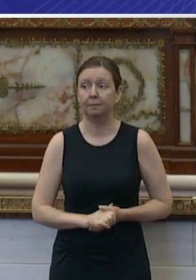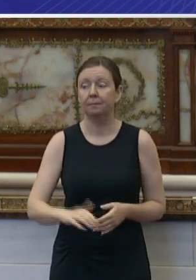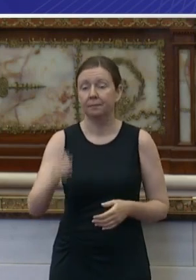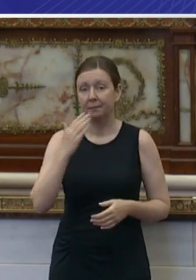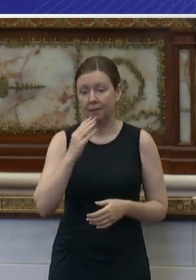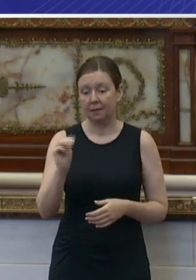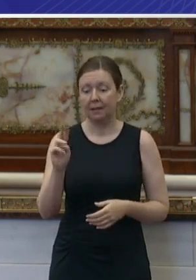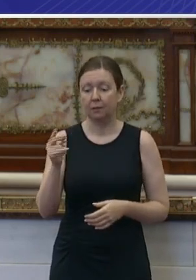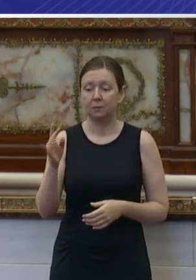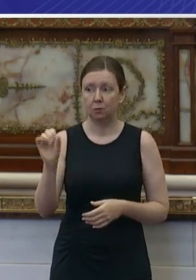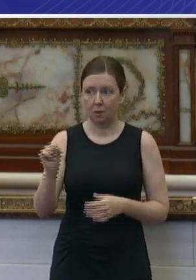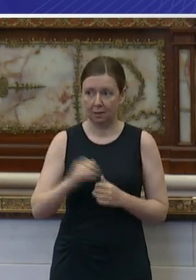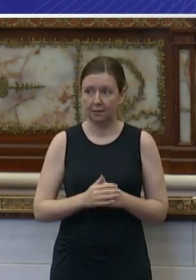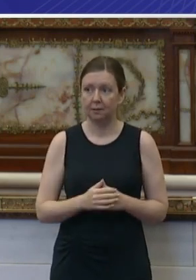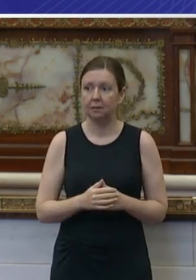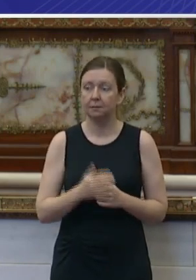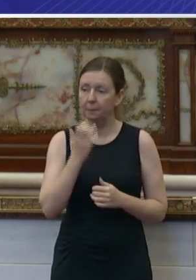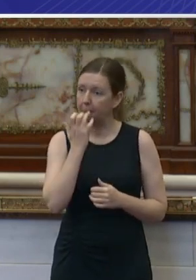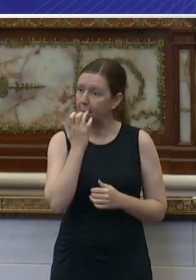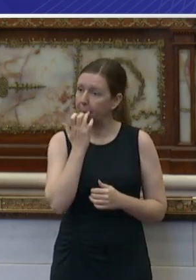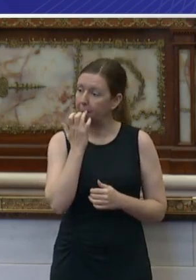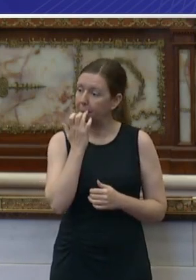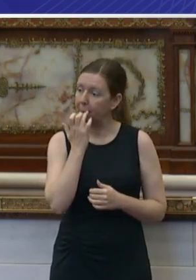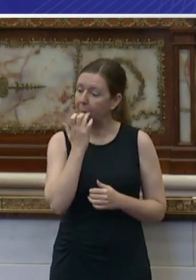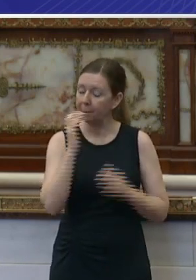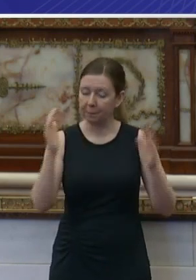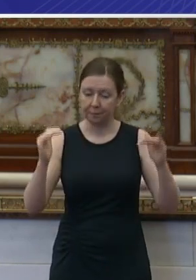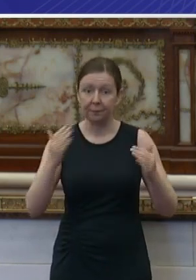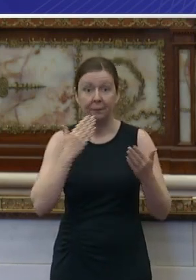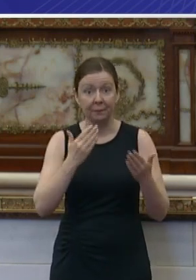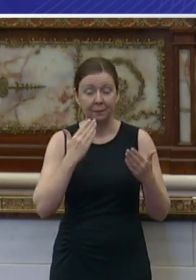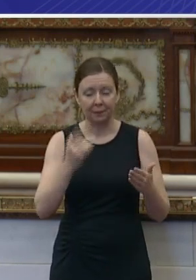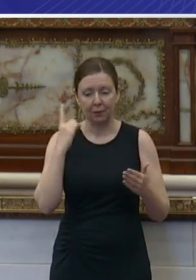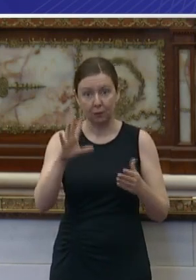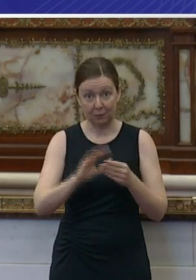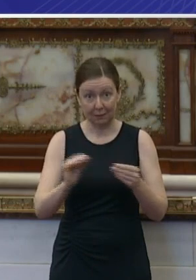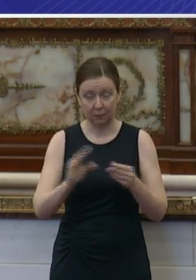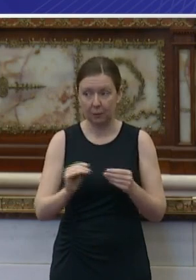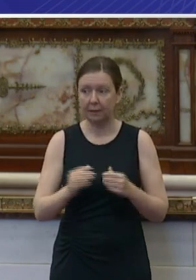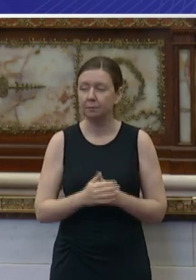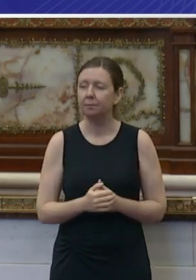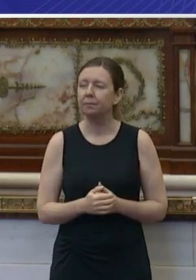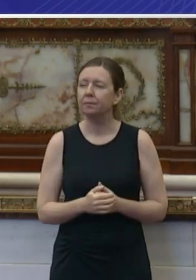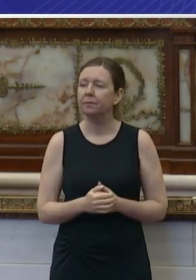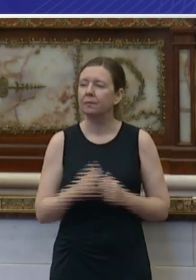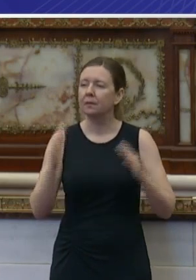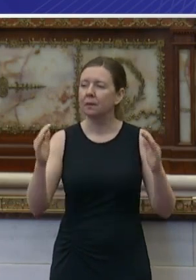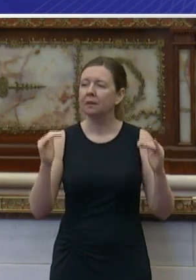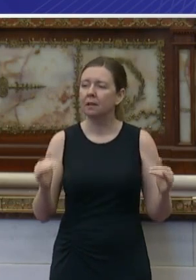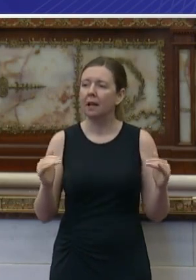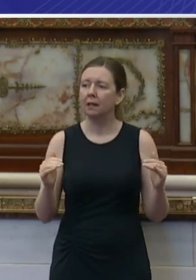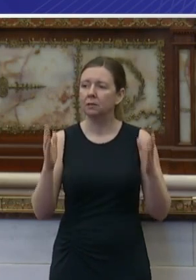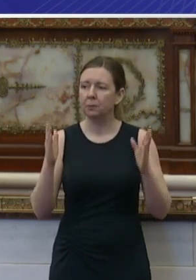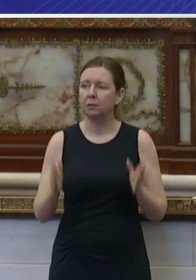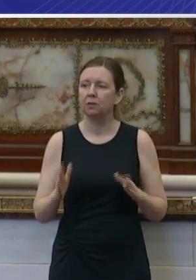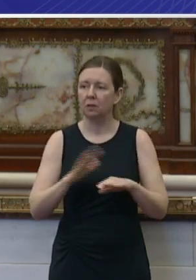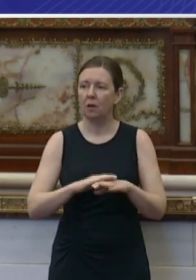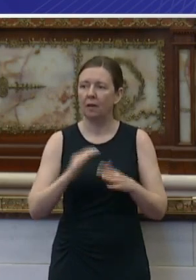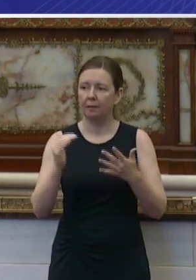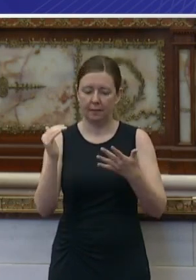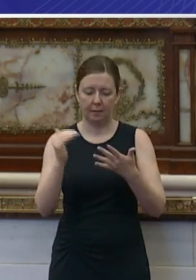Thank you, Mr. Wongus. Thank you. Okay. Thank you, Mr. Wongus, for your testimony. If we could have the next person on